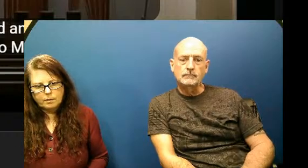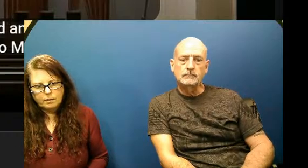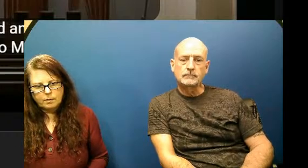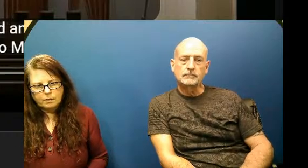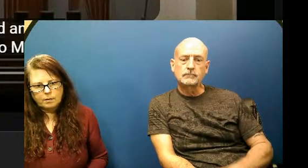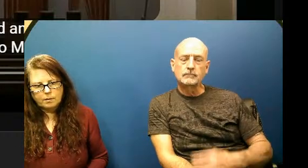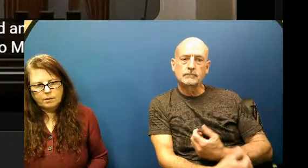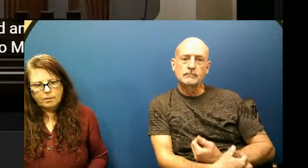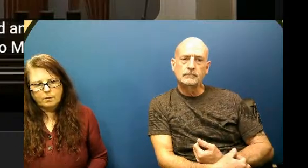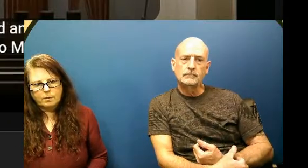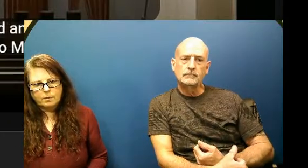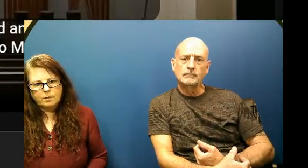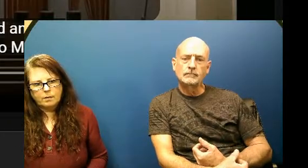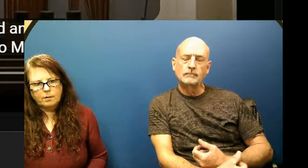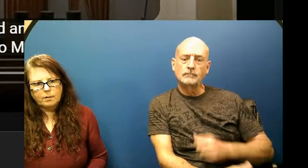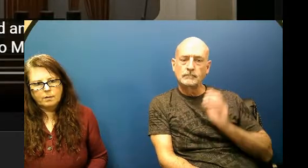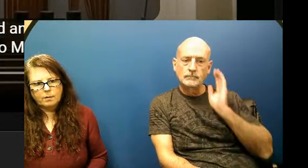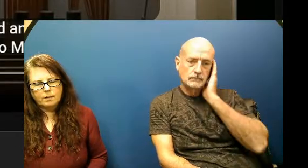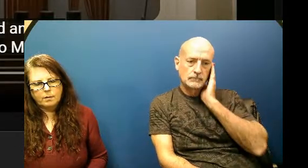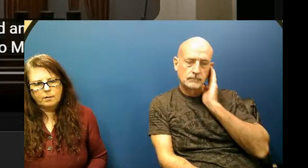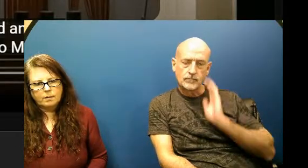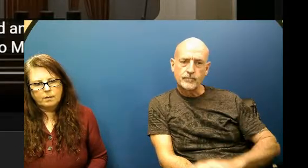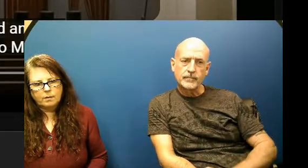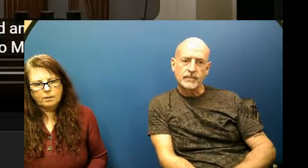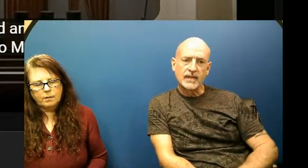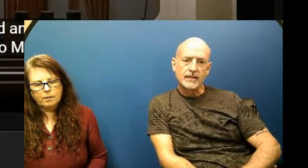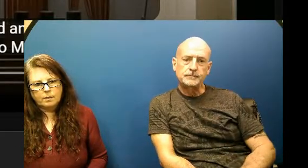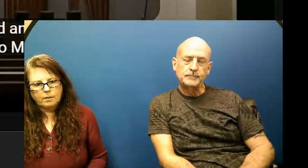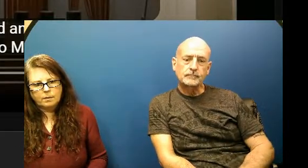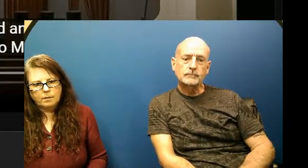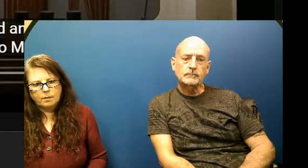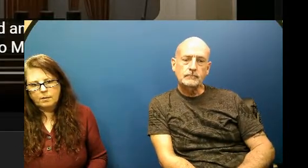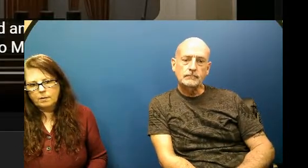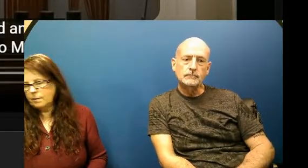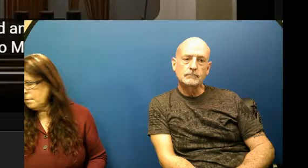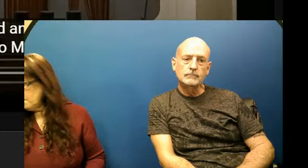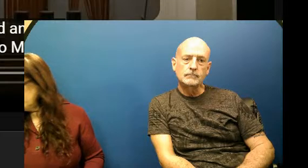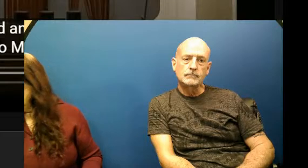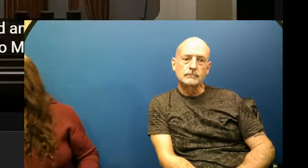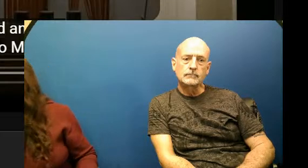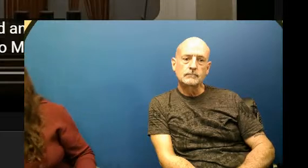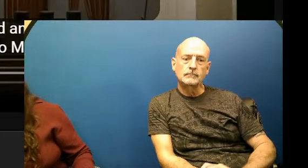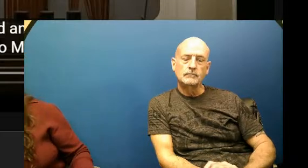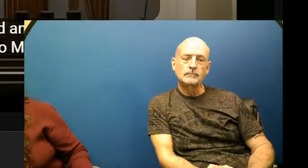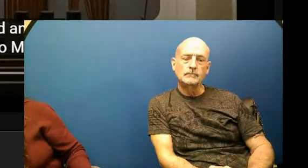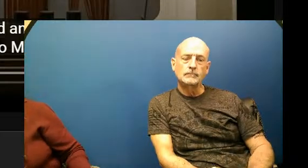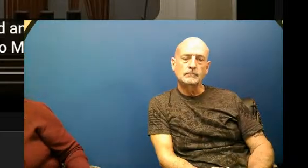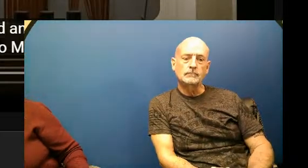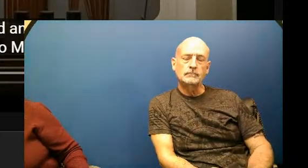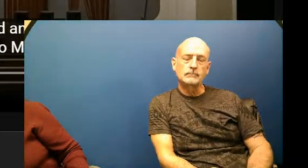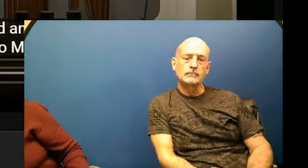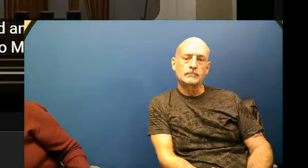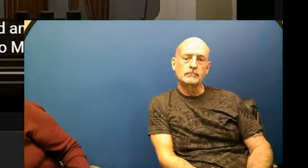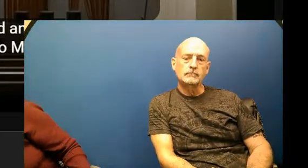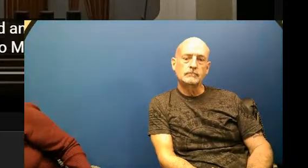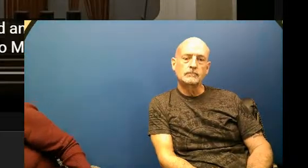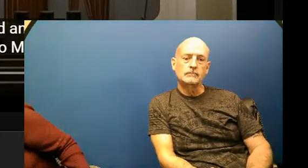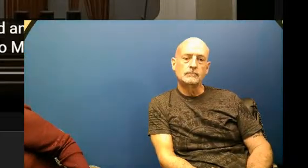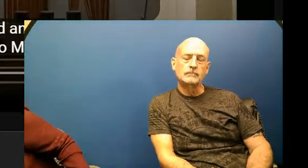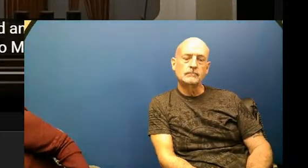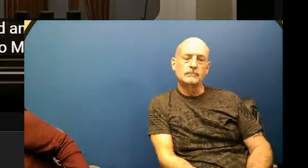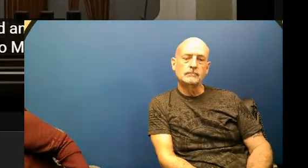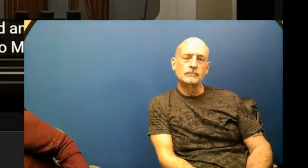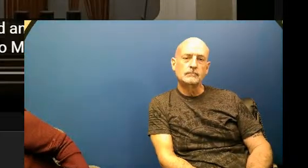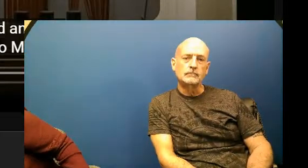anti-American. That is very much directly a content-based charge straight at TikTok. The other point I would like I to, hear you that it might very